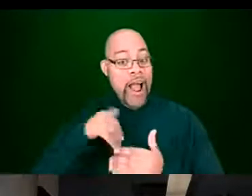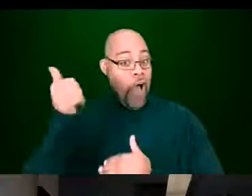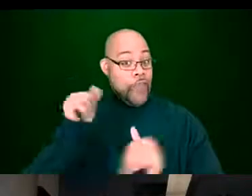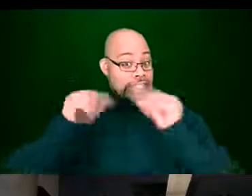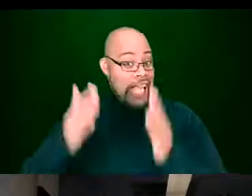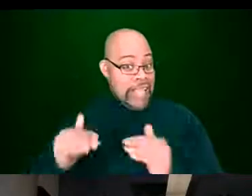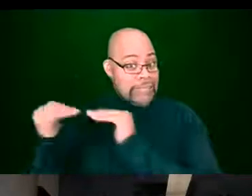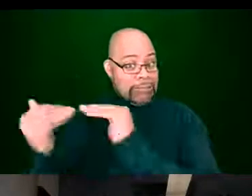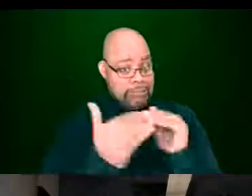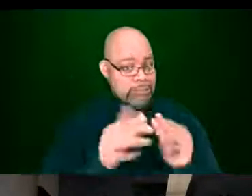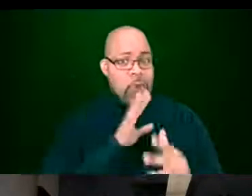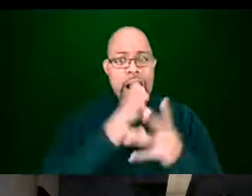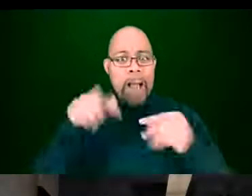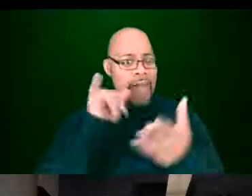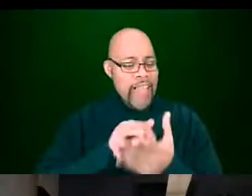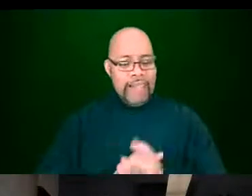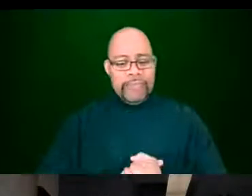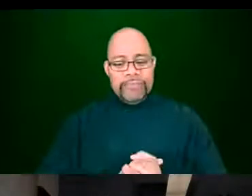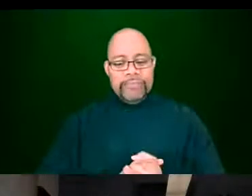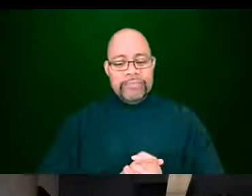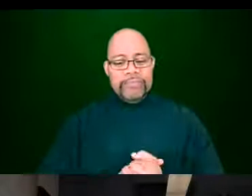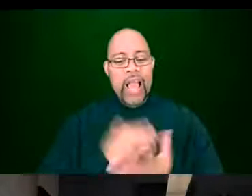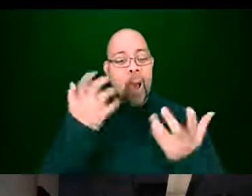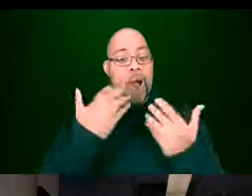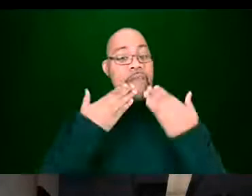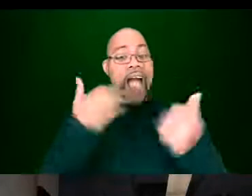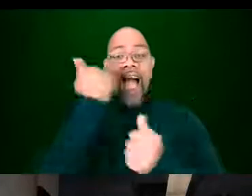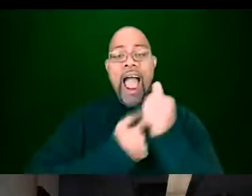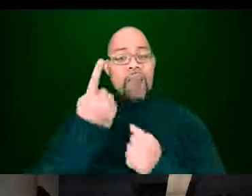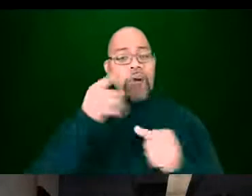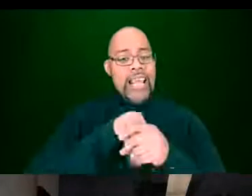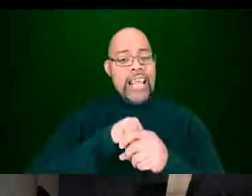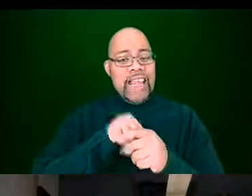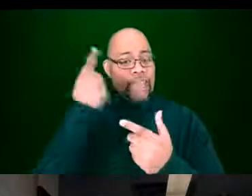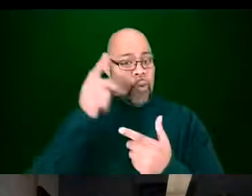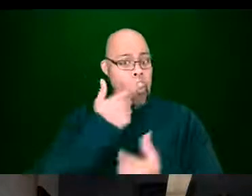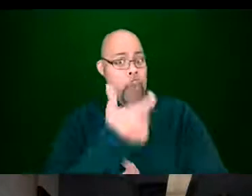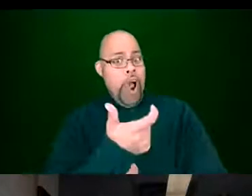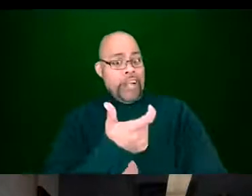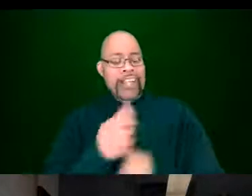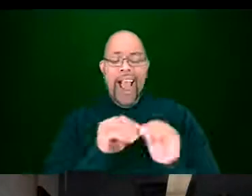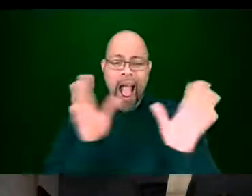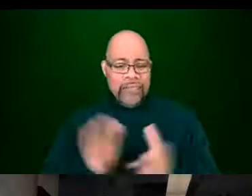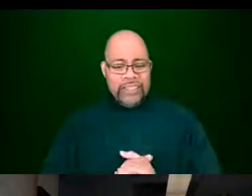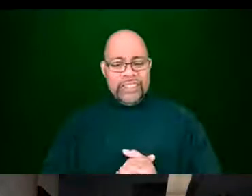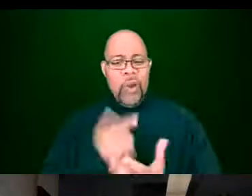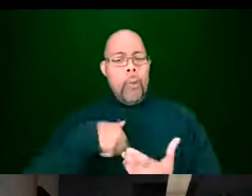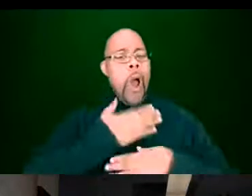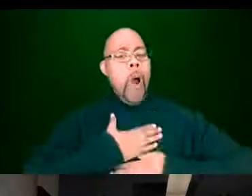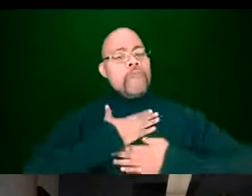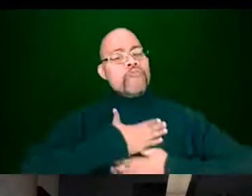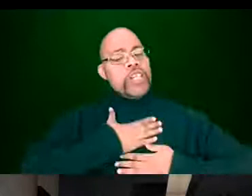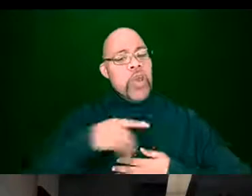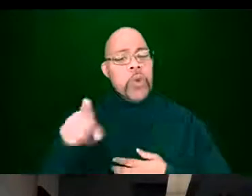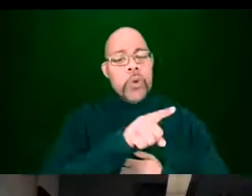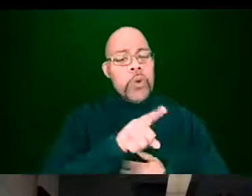scientists talked a lot about that. I want to thank everyone for tuning in, of course. We appreciate you for